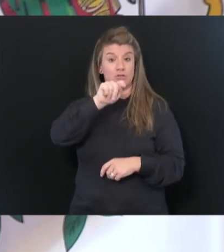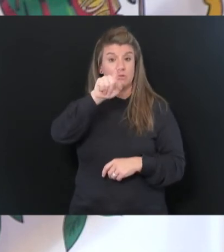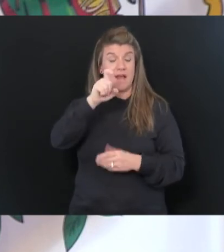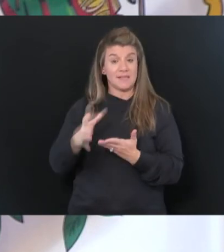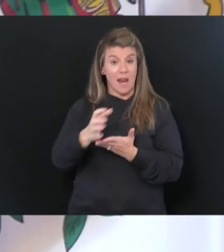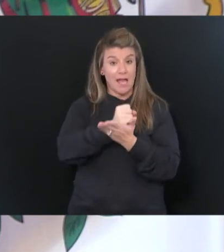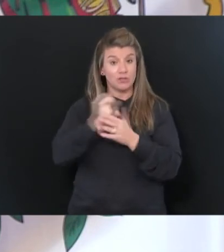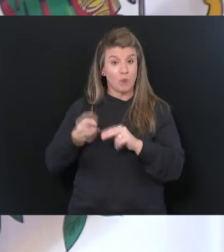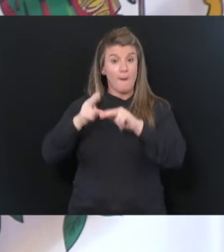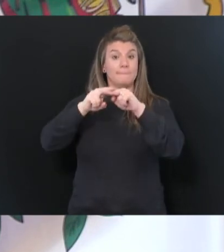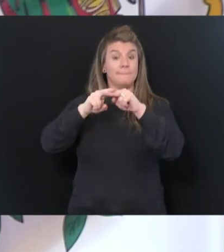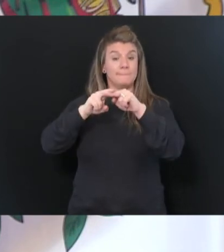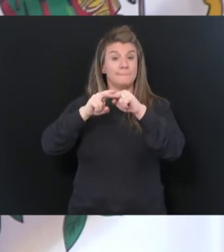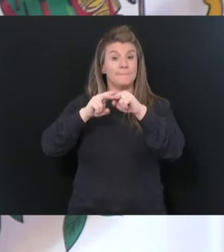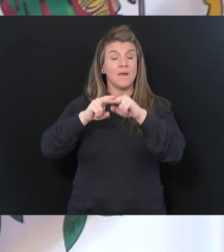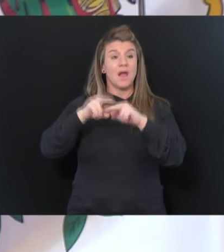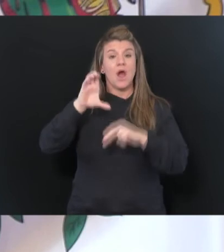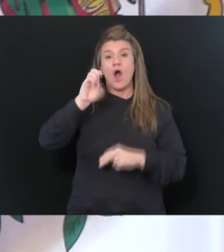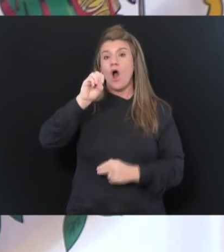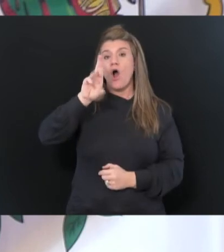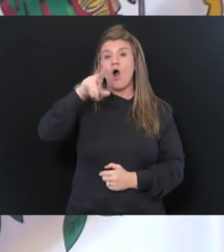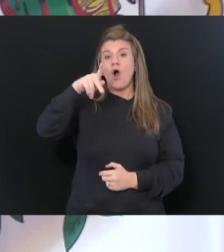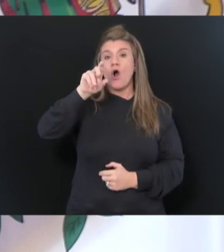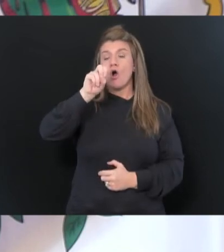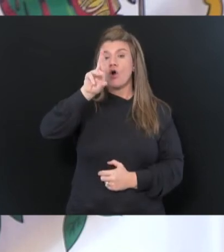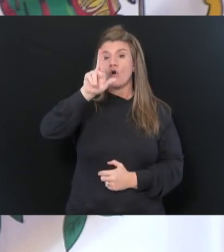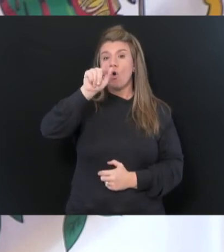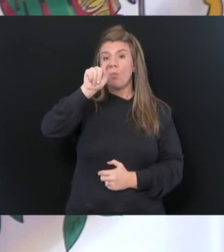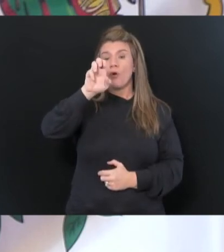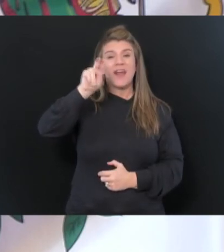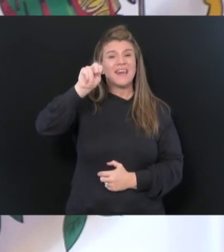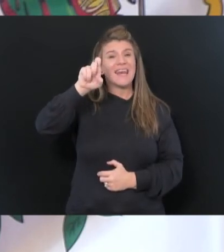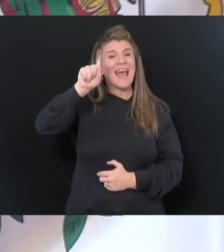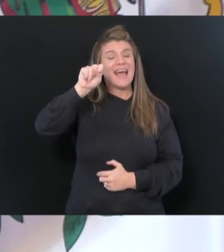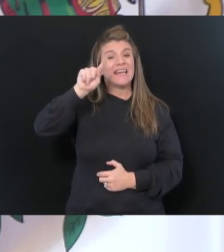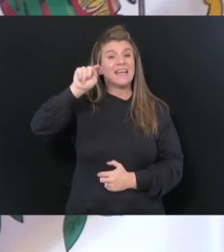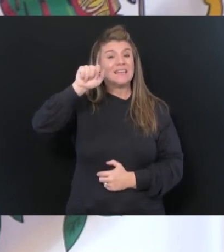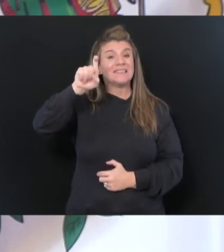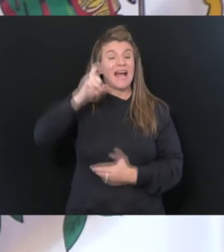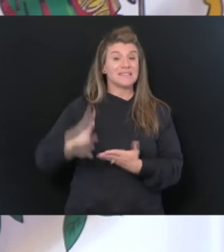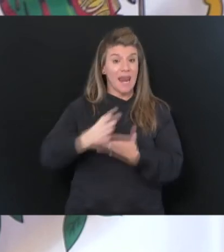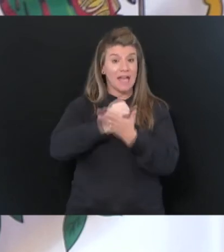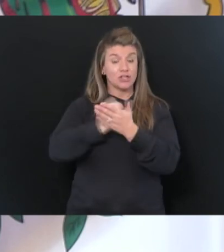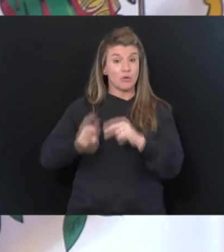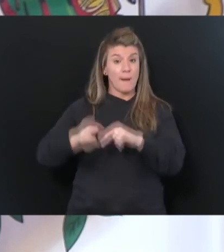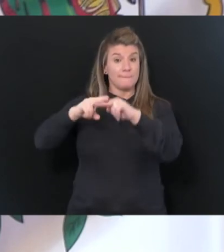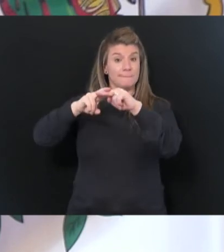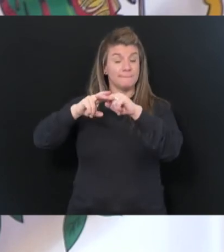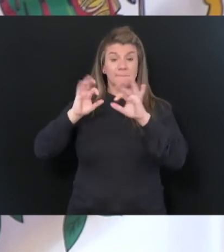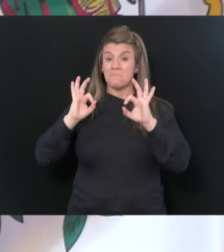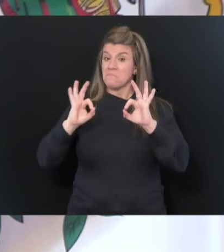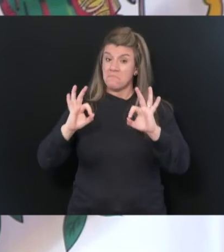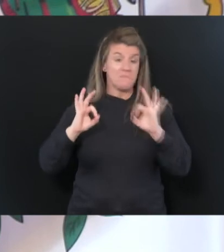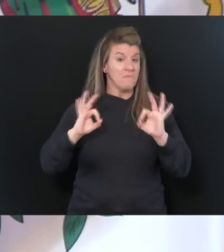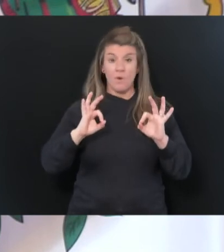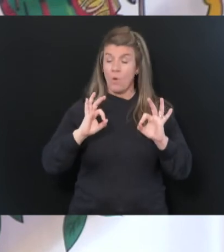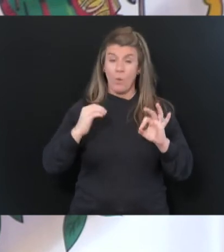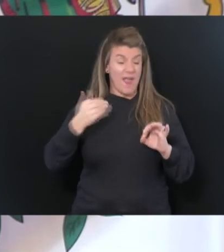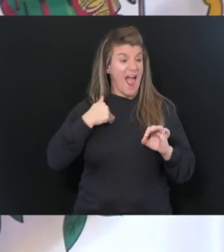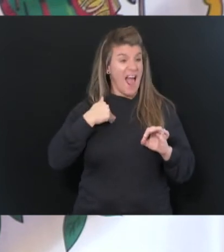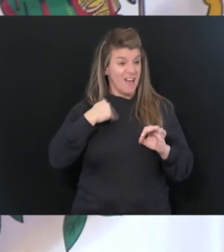our corporate net income tax collections up. You know, we're holding our own on severance, but